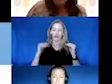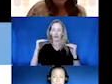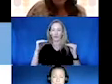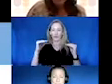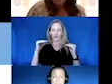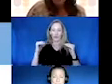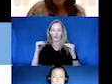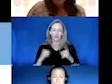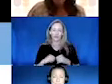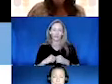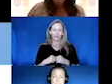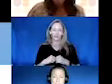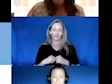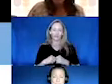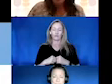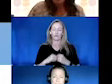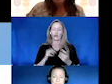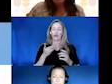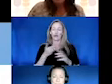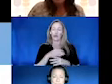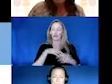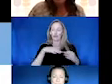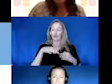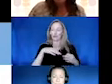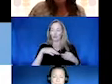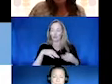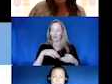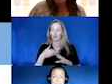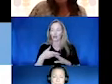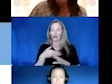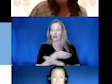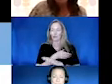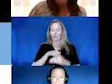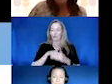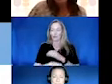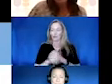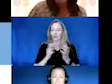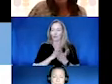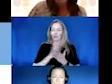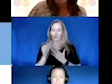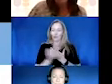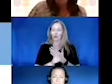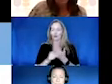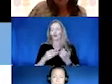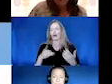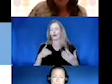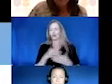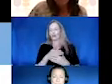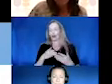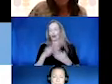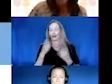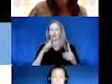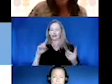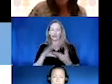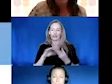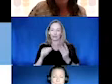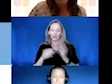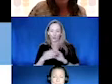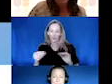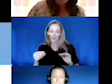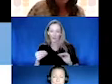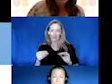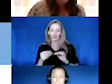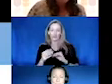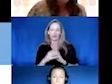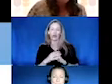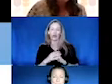So after describing our prenatal program in a broad sense and sharing some success stories, and our overall goal is health